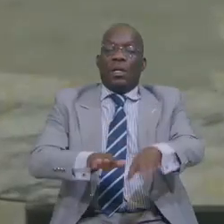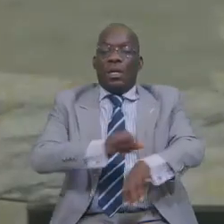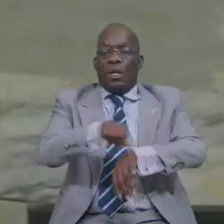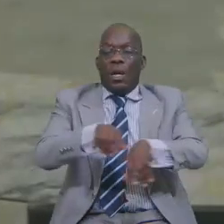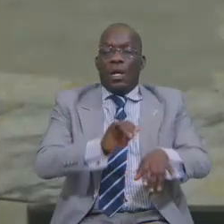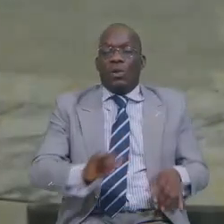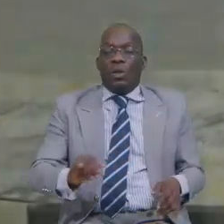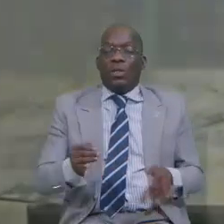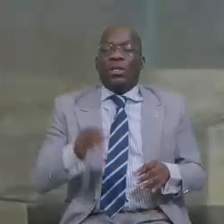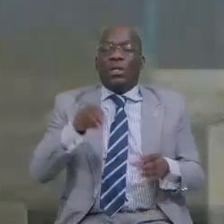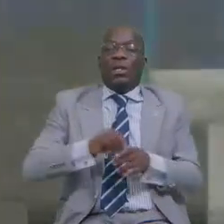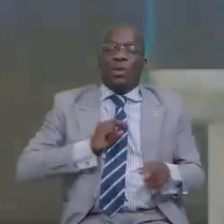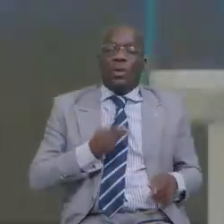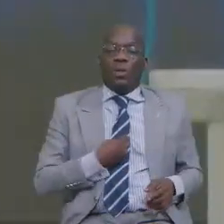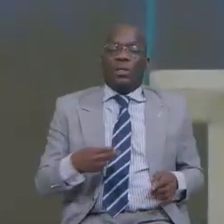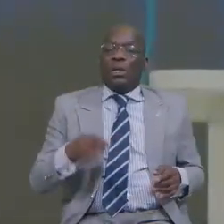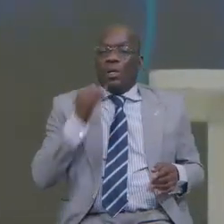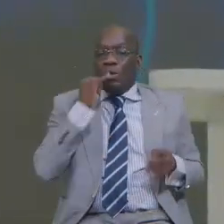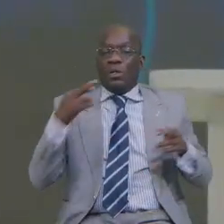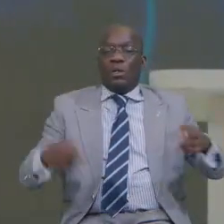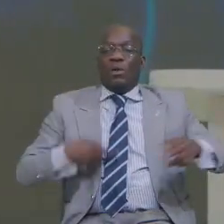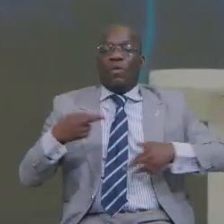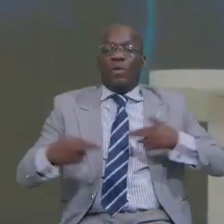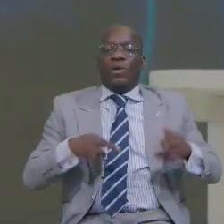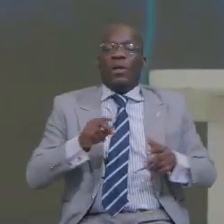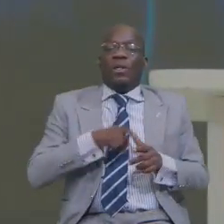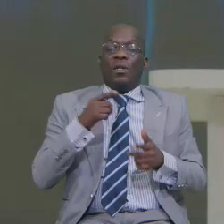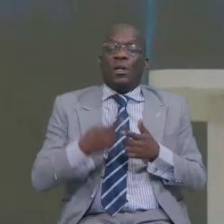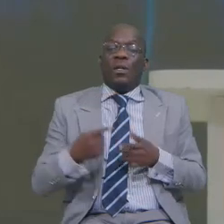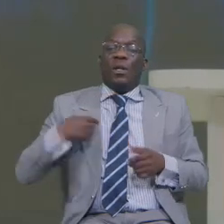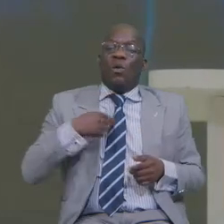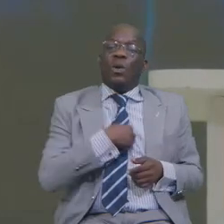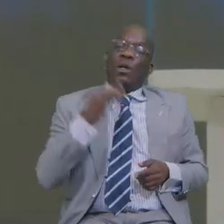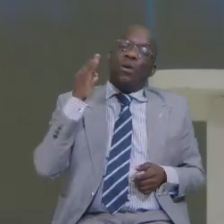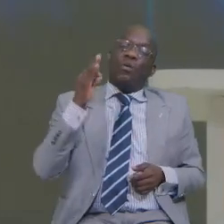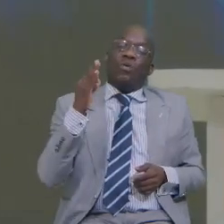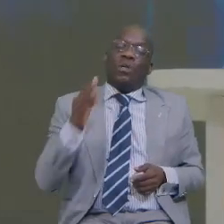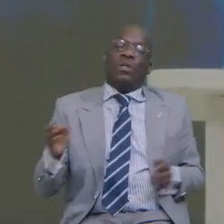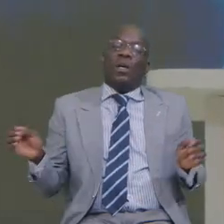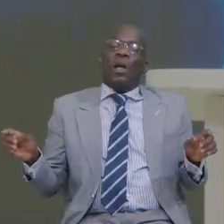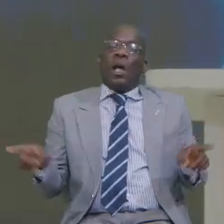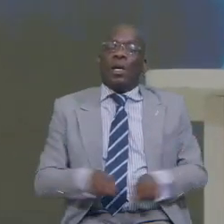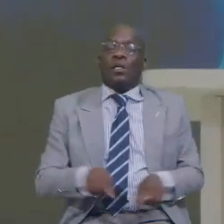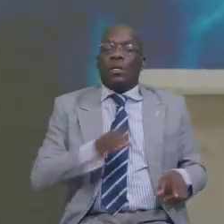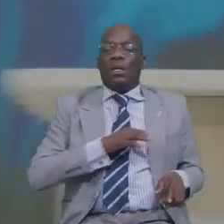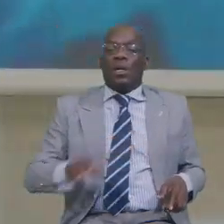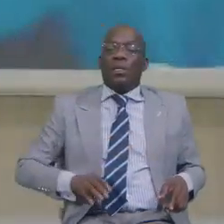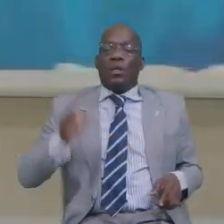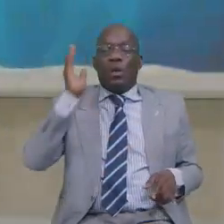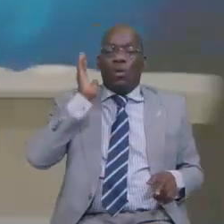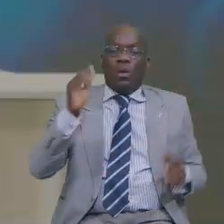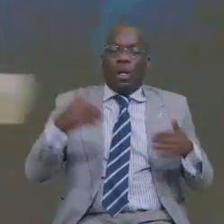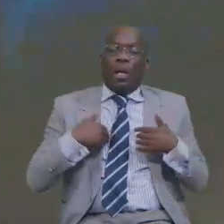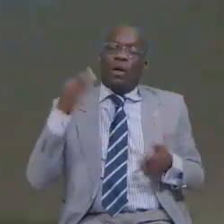is revived, and then we minister like Christ would have ministered, then somebody